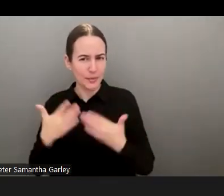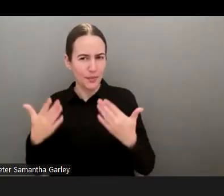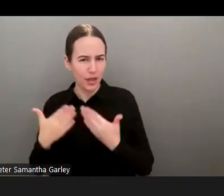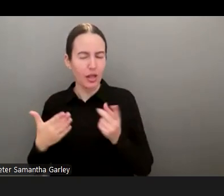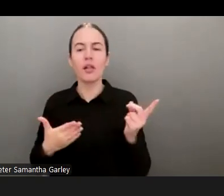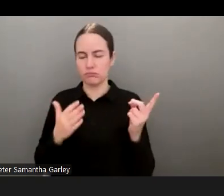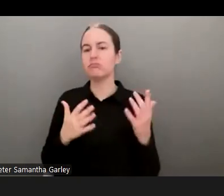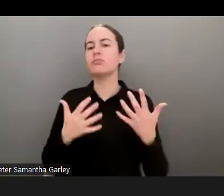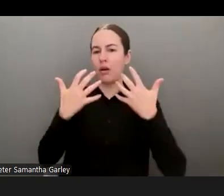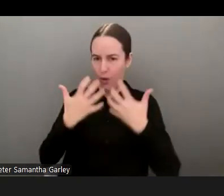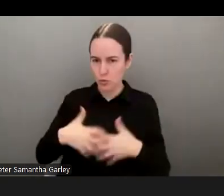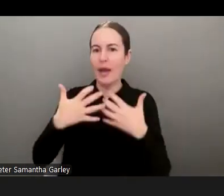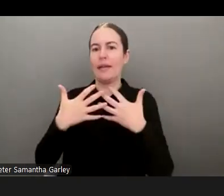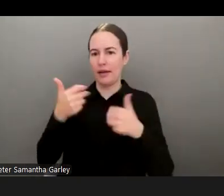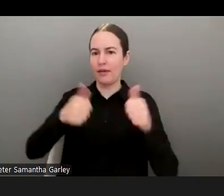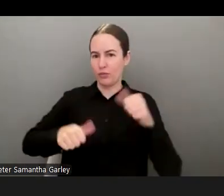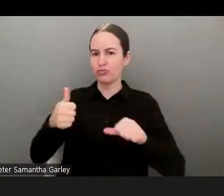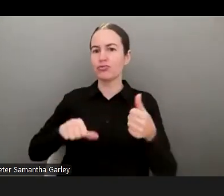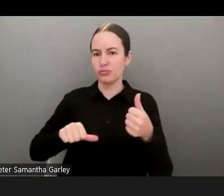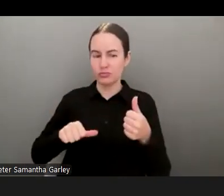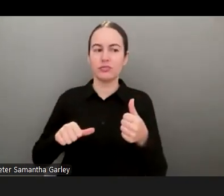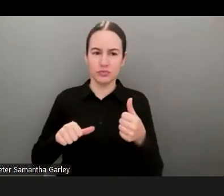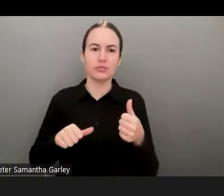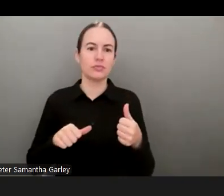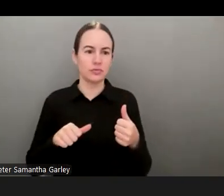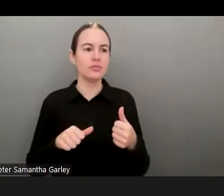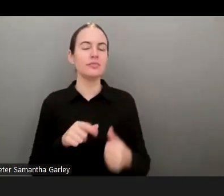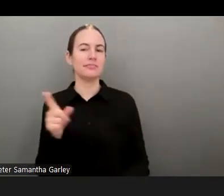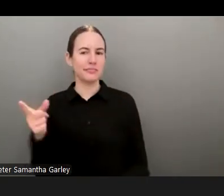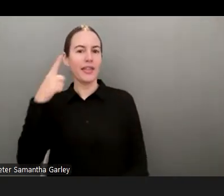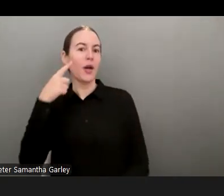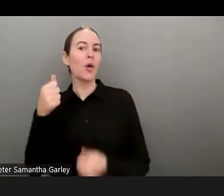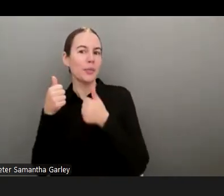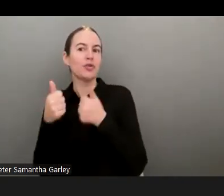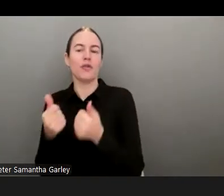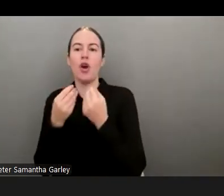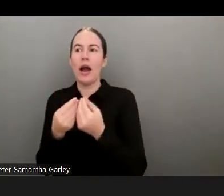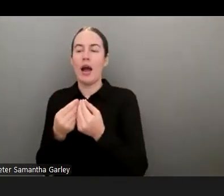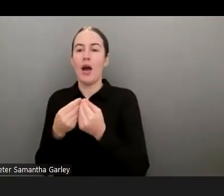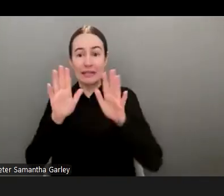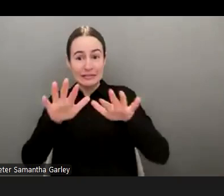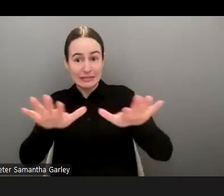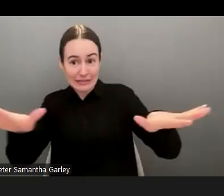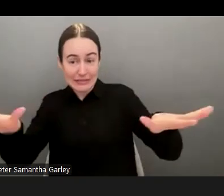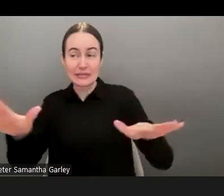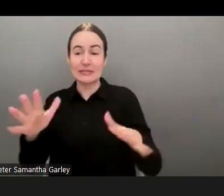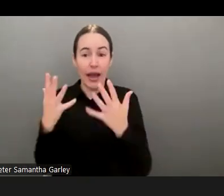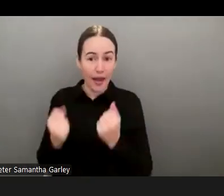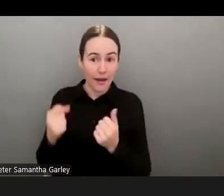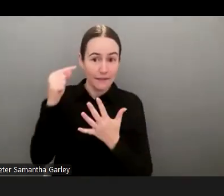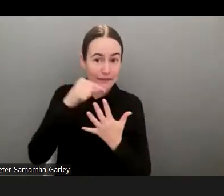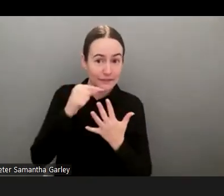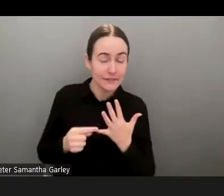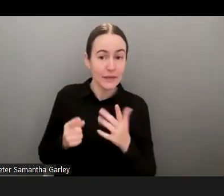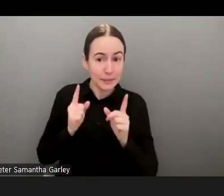Yeah. I think that would be a good way to get the word out that there are requirements and that different sectors